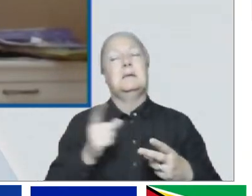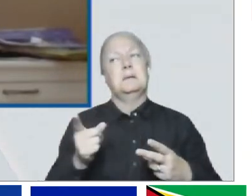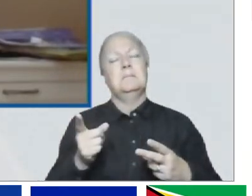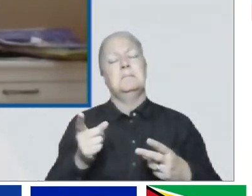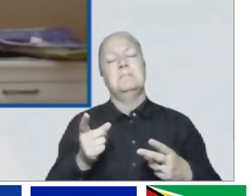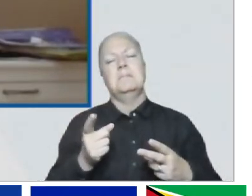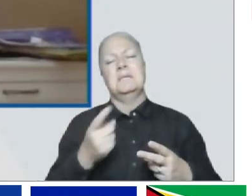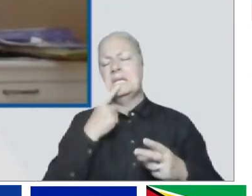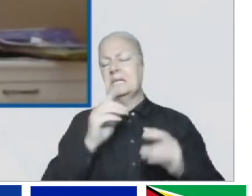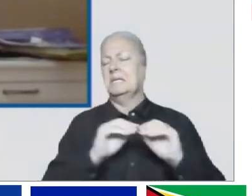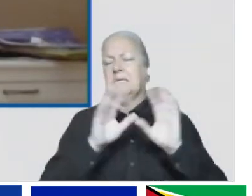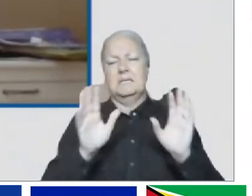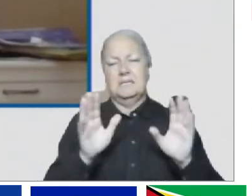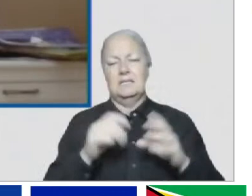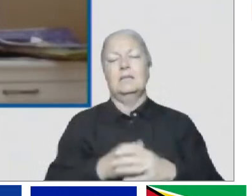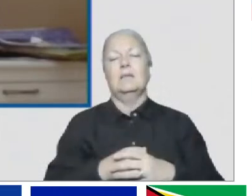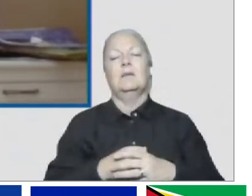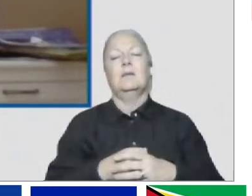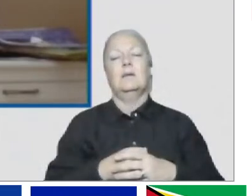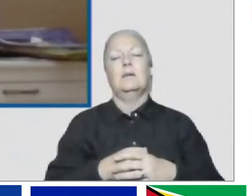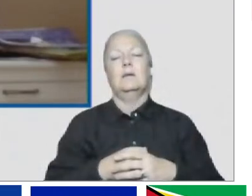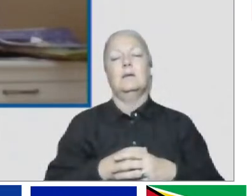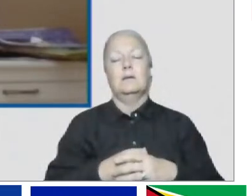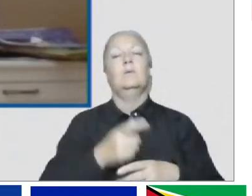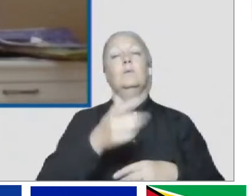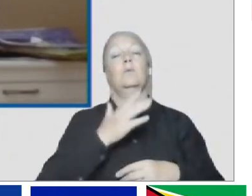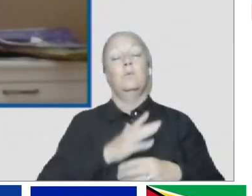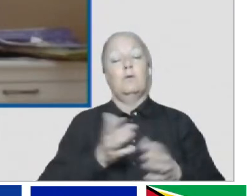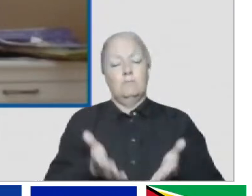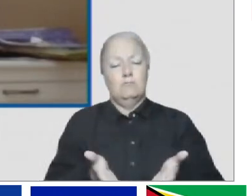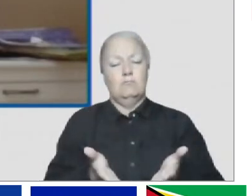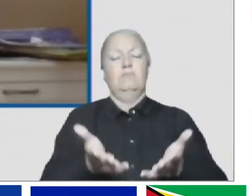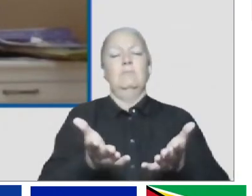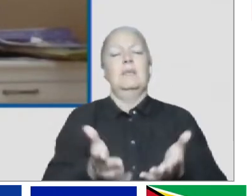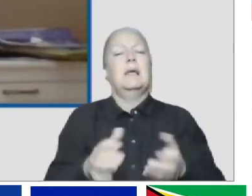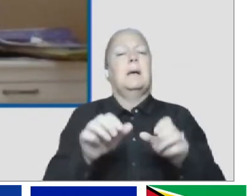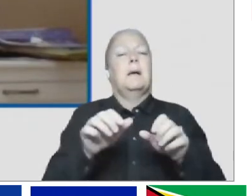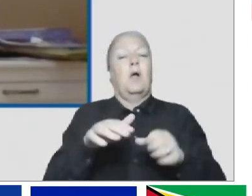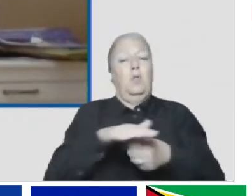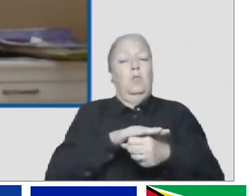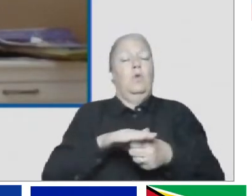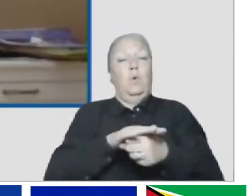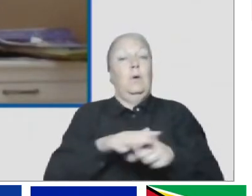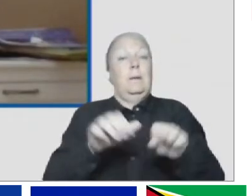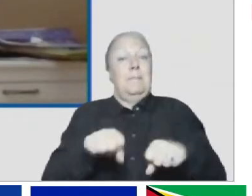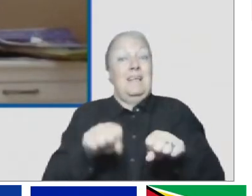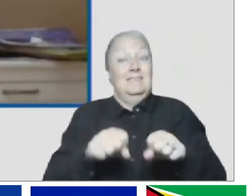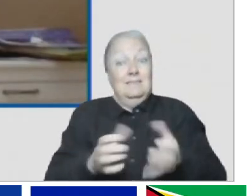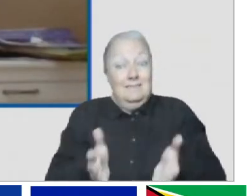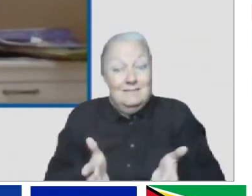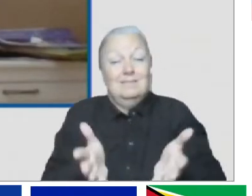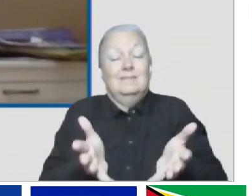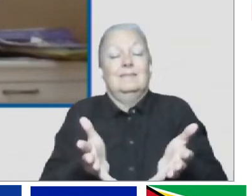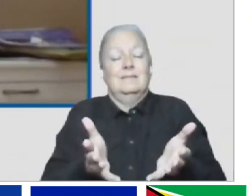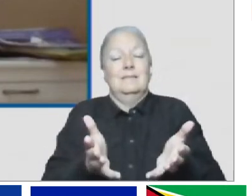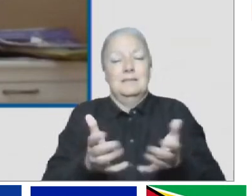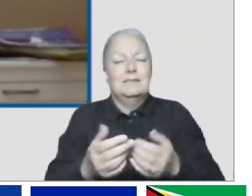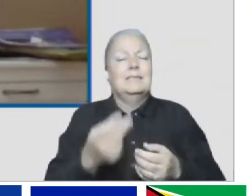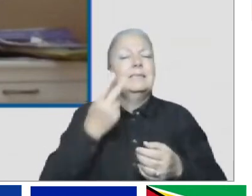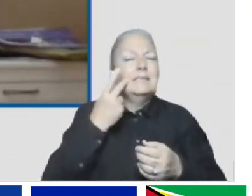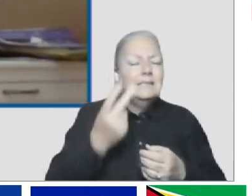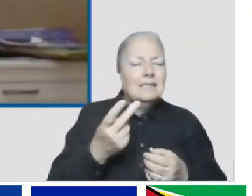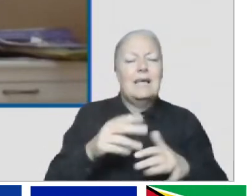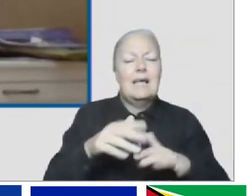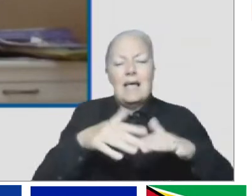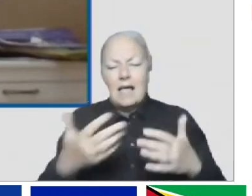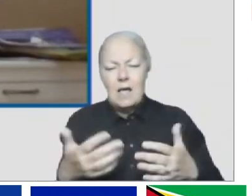local capacity, recognizing the local capacity, and trying to see how you actually bring the collective perspectives so that